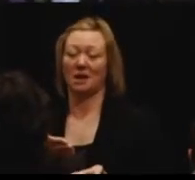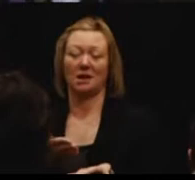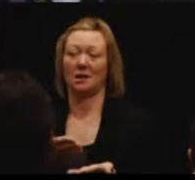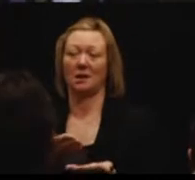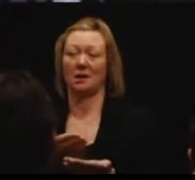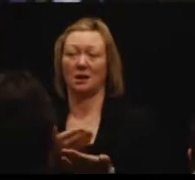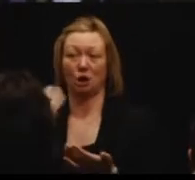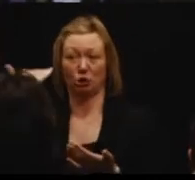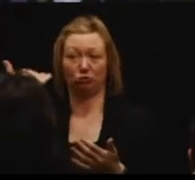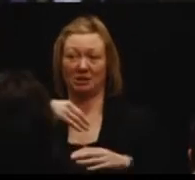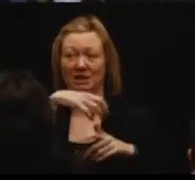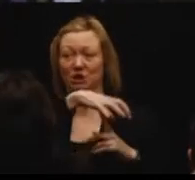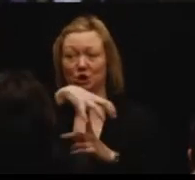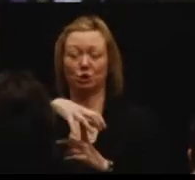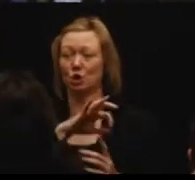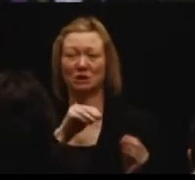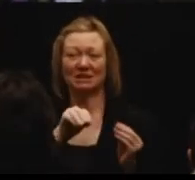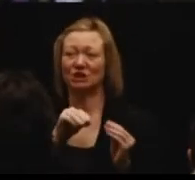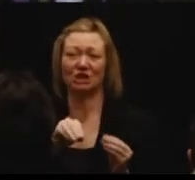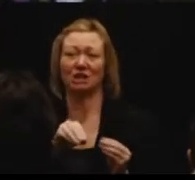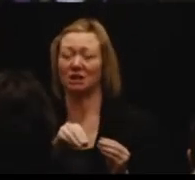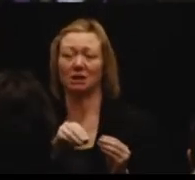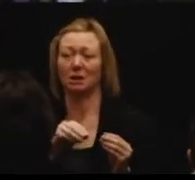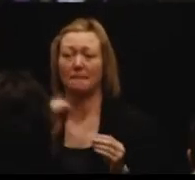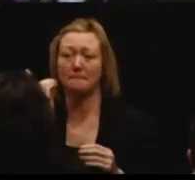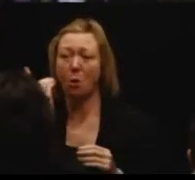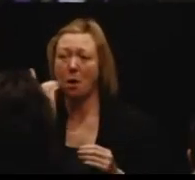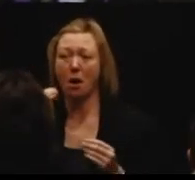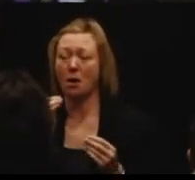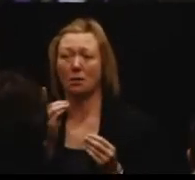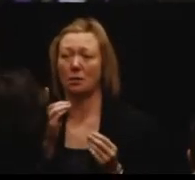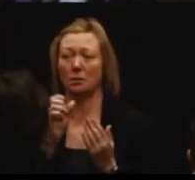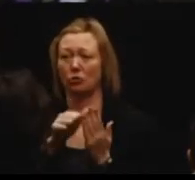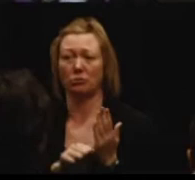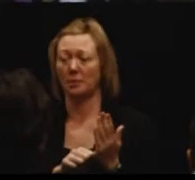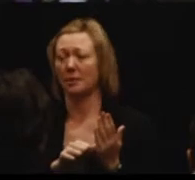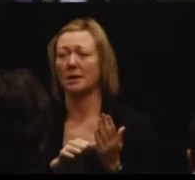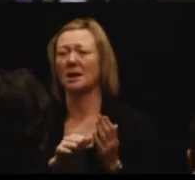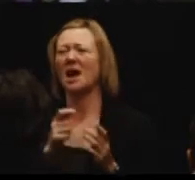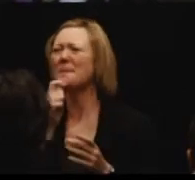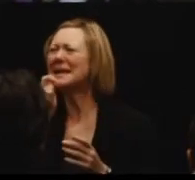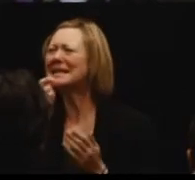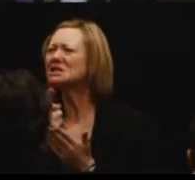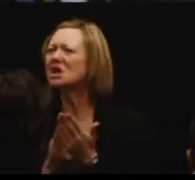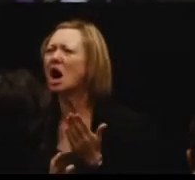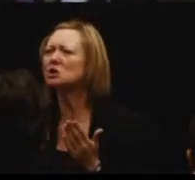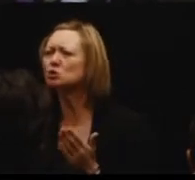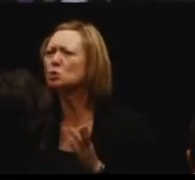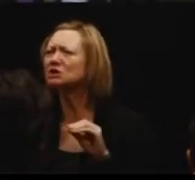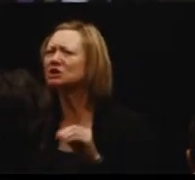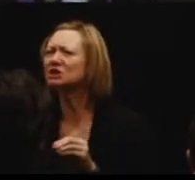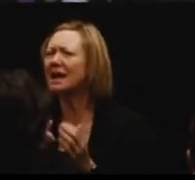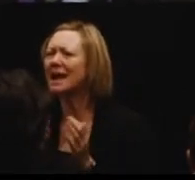think maybe only Media Design School is teaching the Apple programming languages, yep. And I